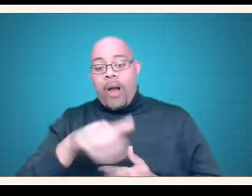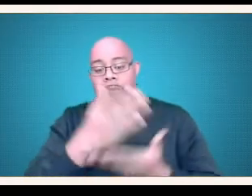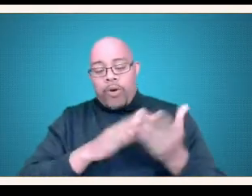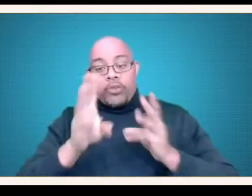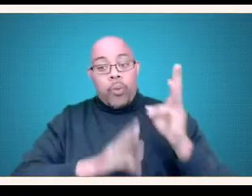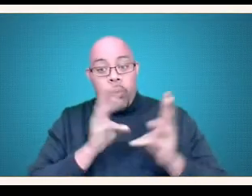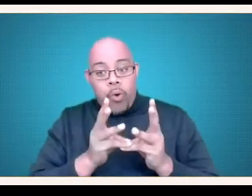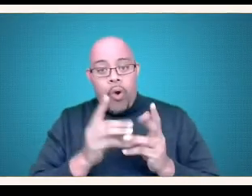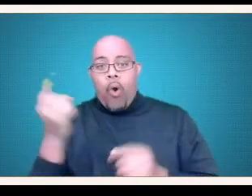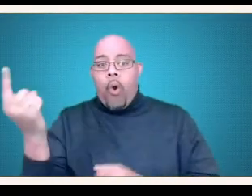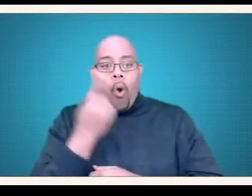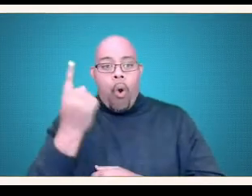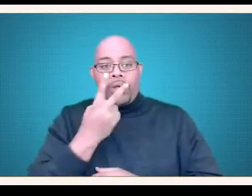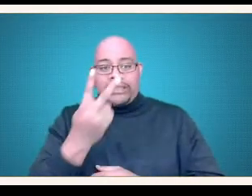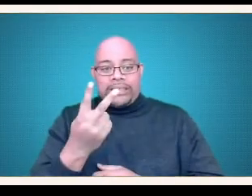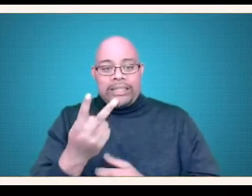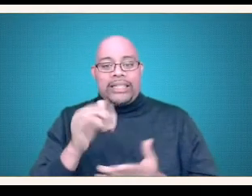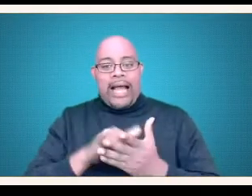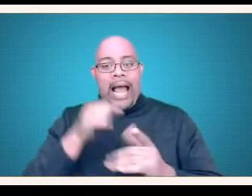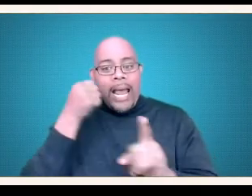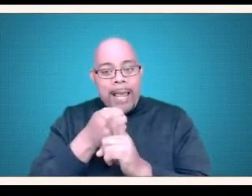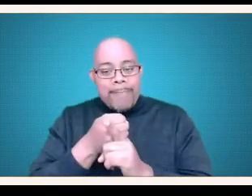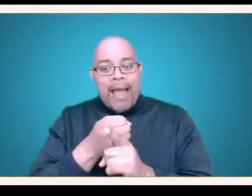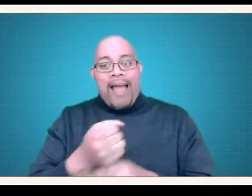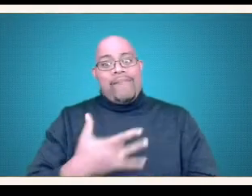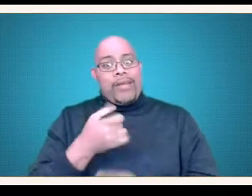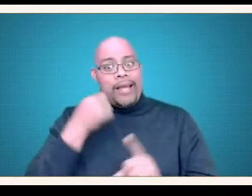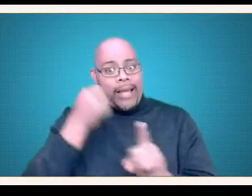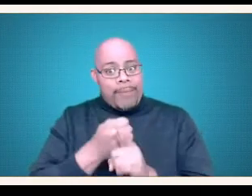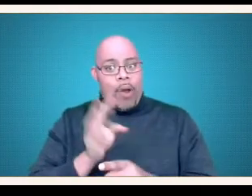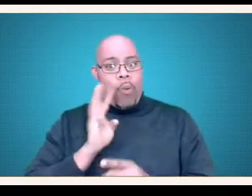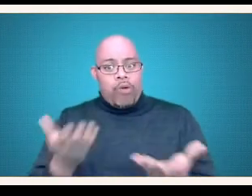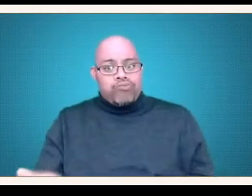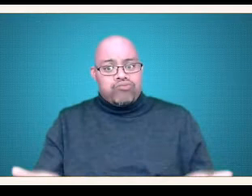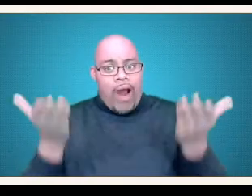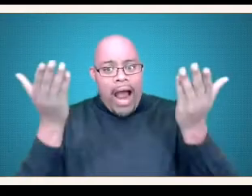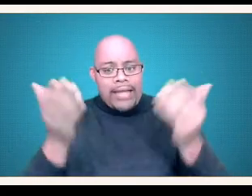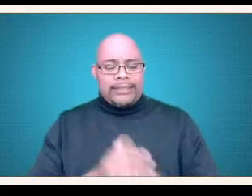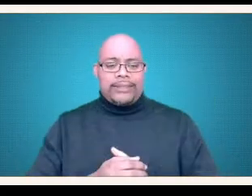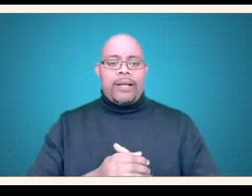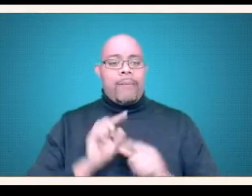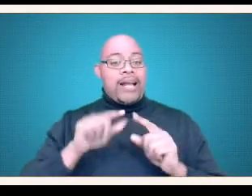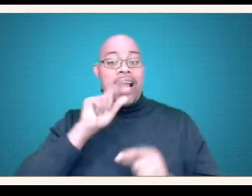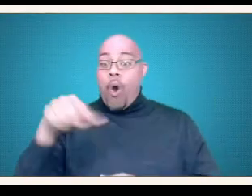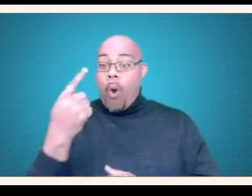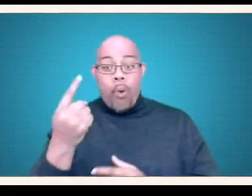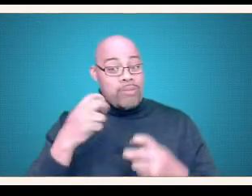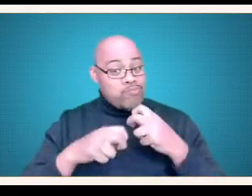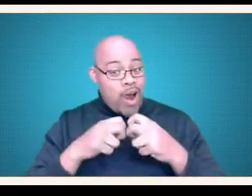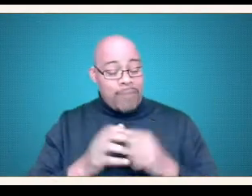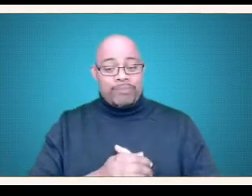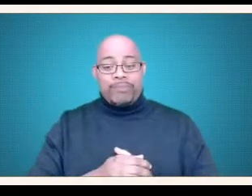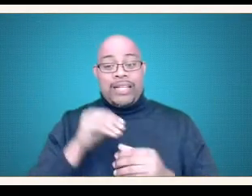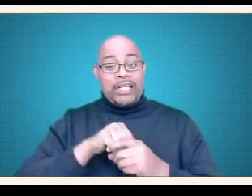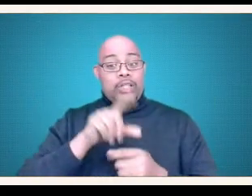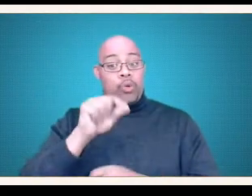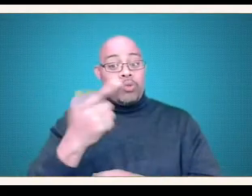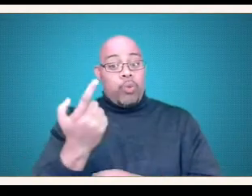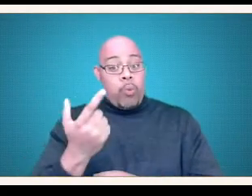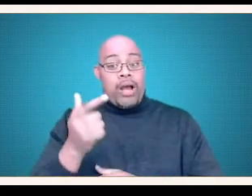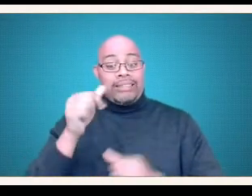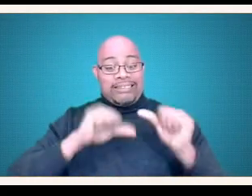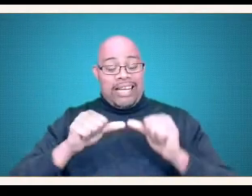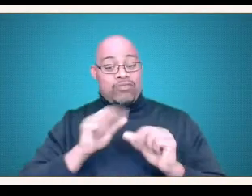along with other low-lying parts of the world, are constantly seeing, the impact and feeling the impacts of sea level rise. But that's not the only issue. Did you